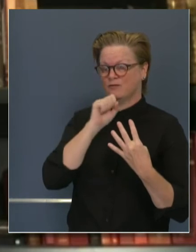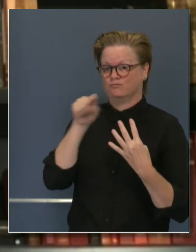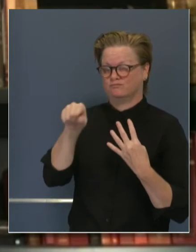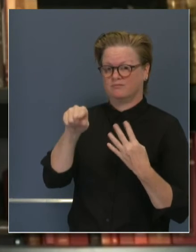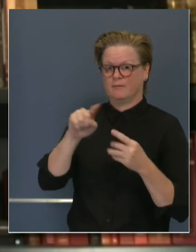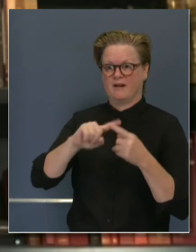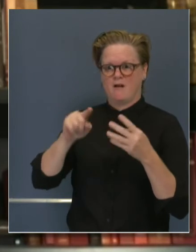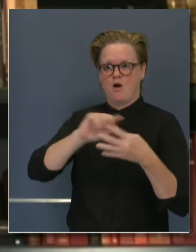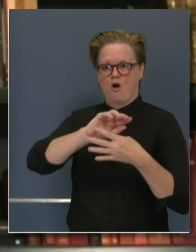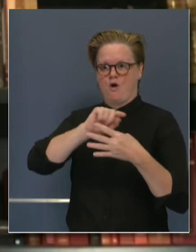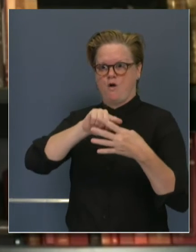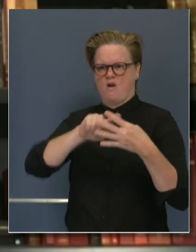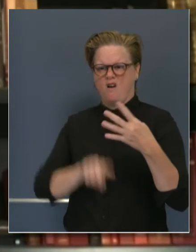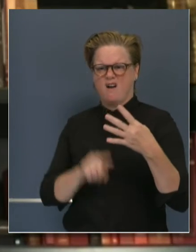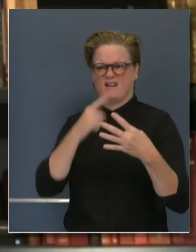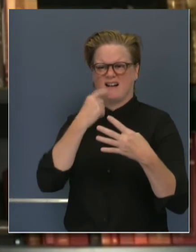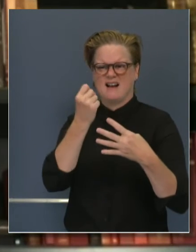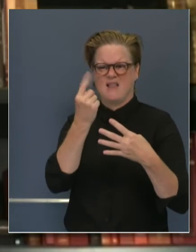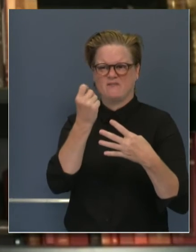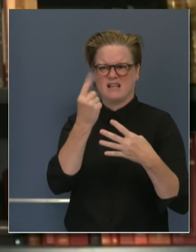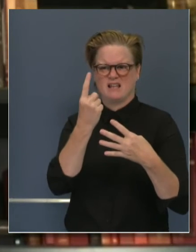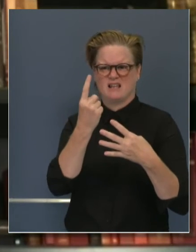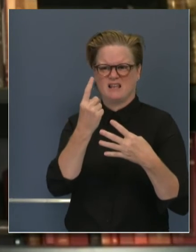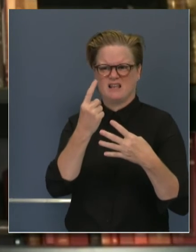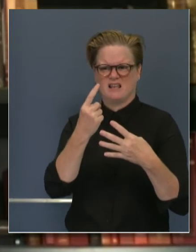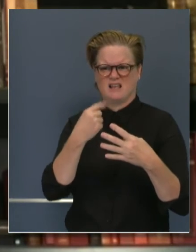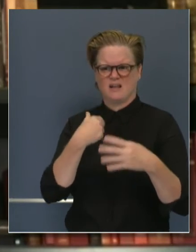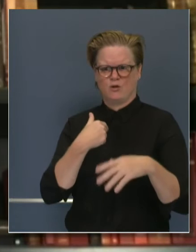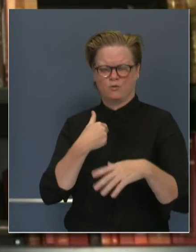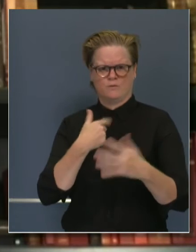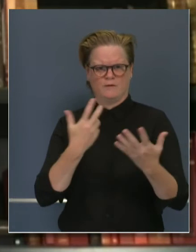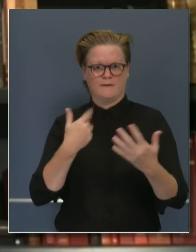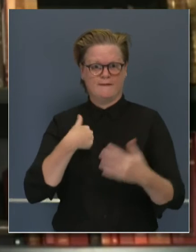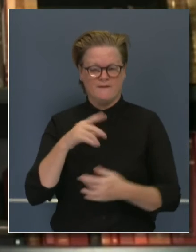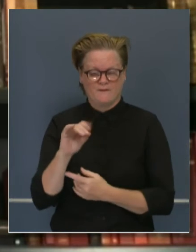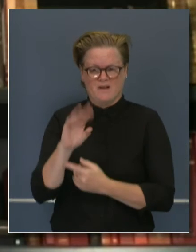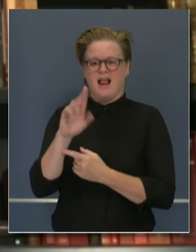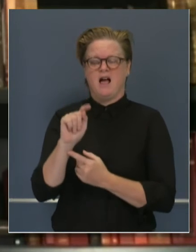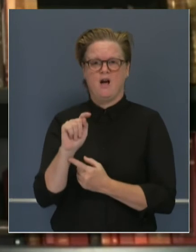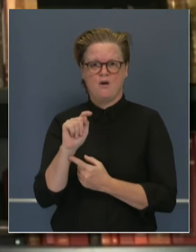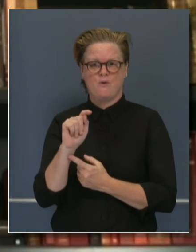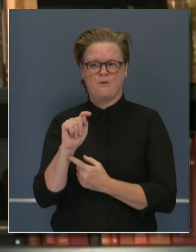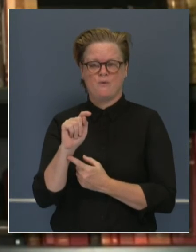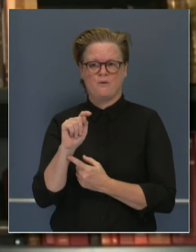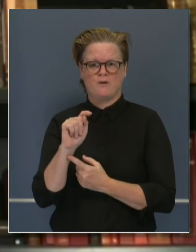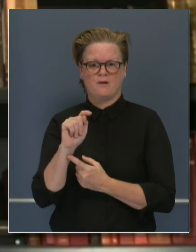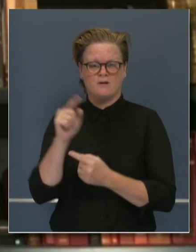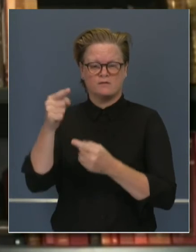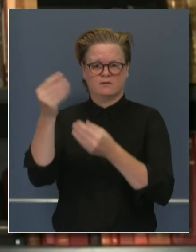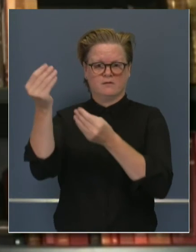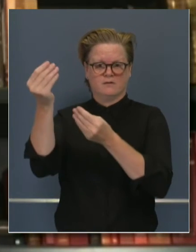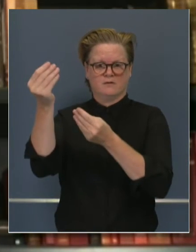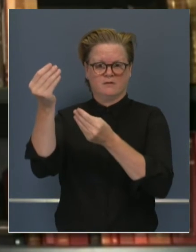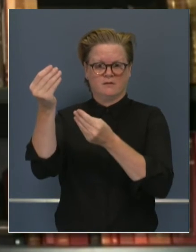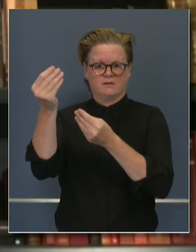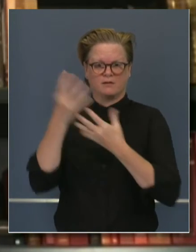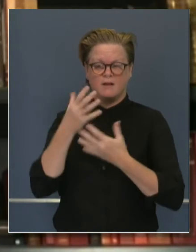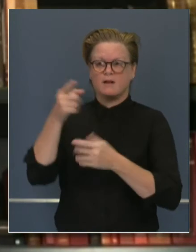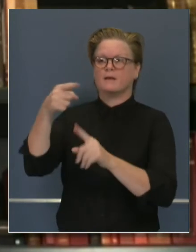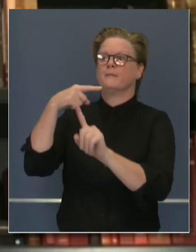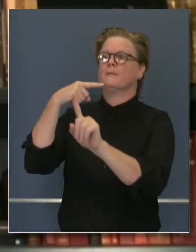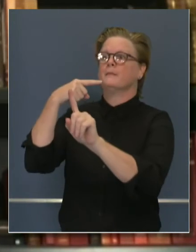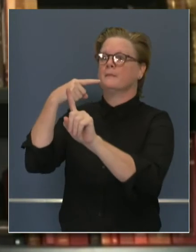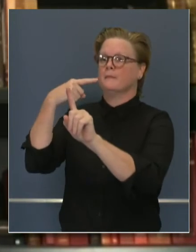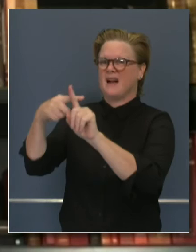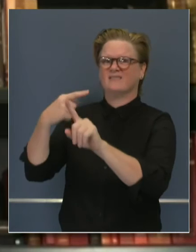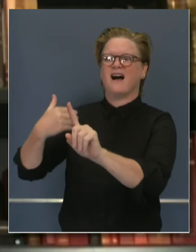11 years old. But when we discovered, or rather we were told of the positive case and the fact that the CHP officer